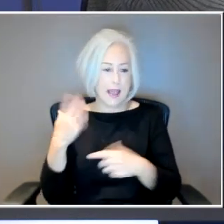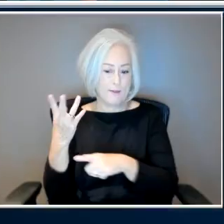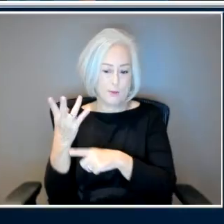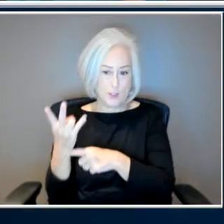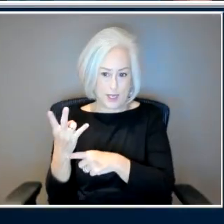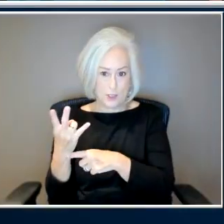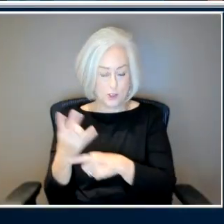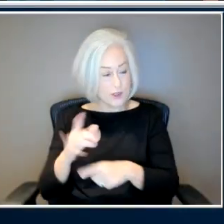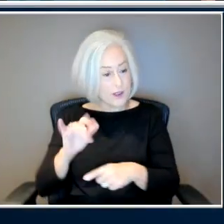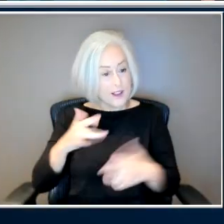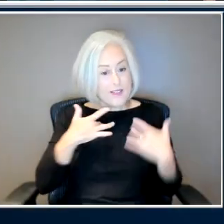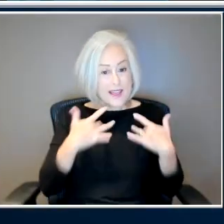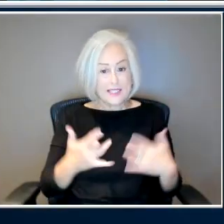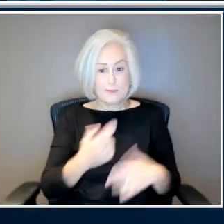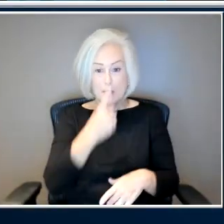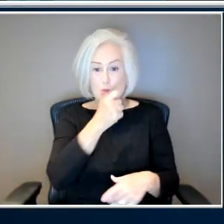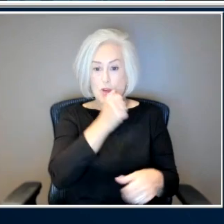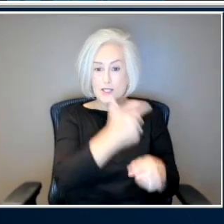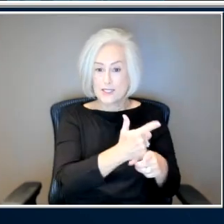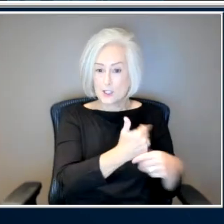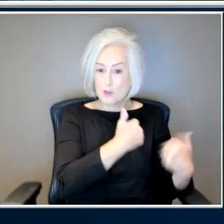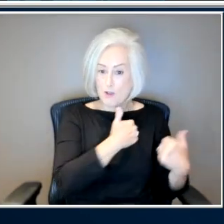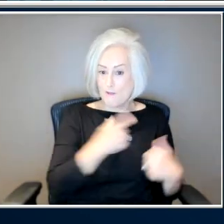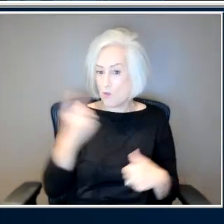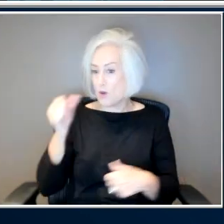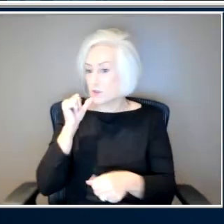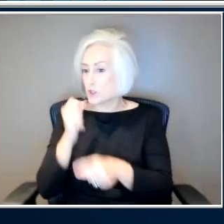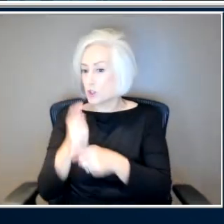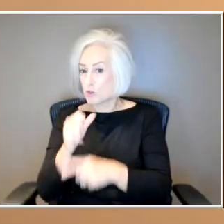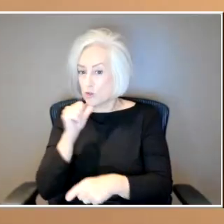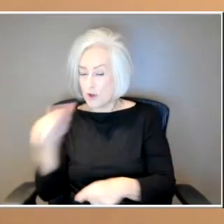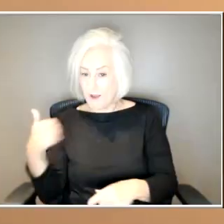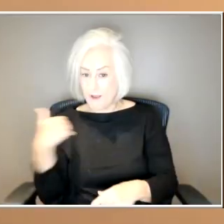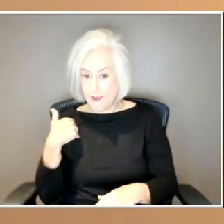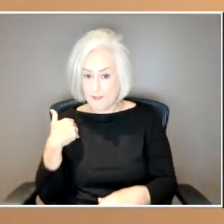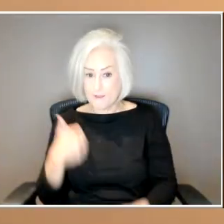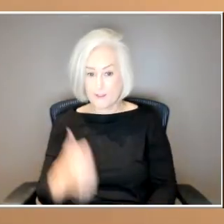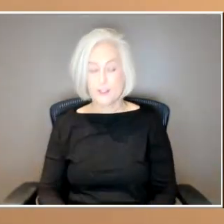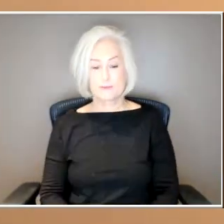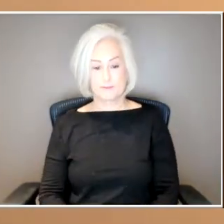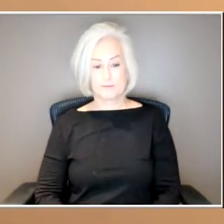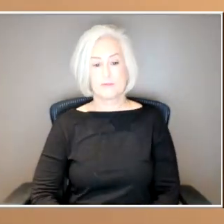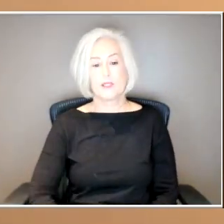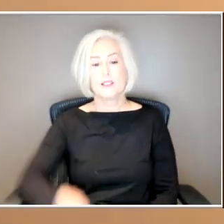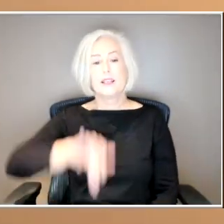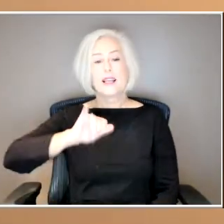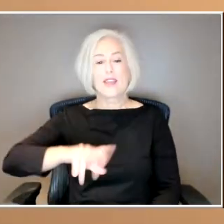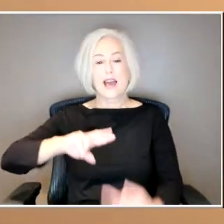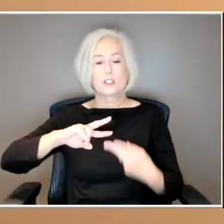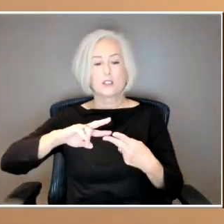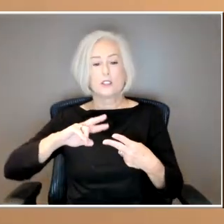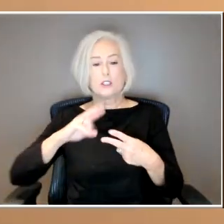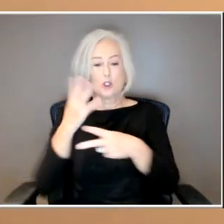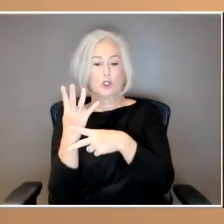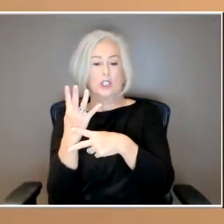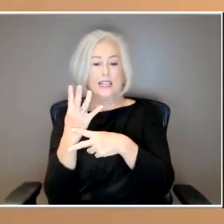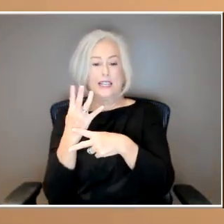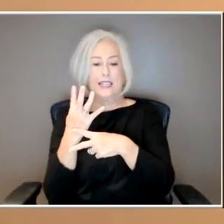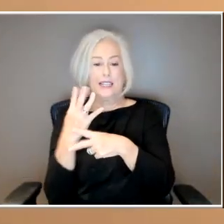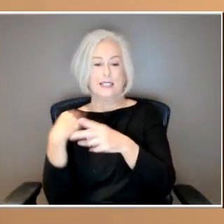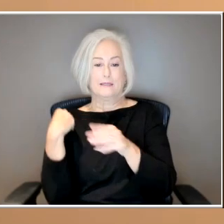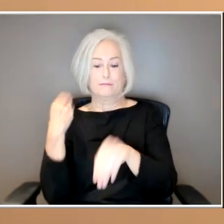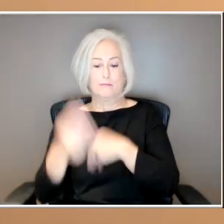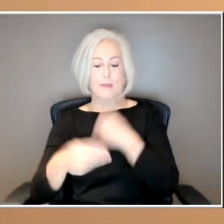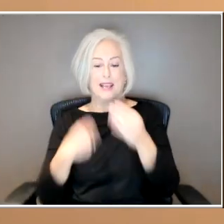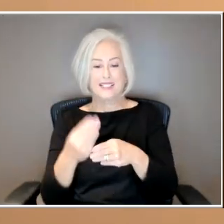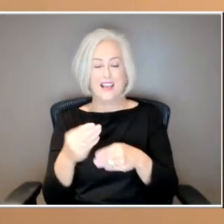One sibling has it, one sibling doesn't? Yeah, these particular genes are passed on about 50-50.